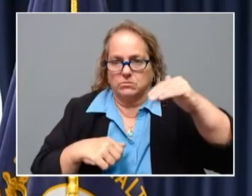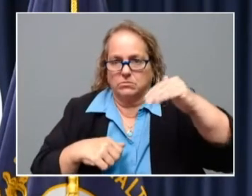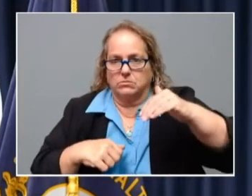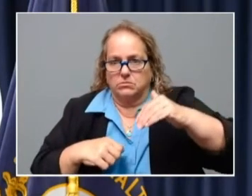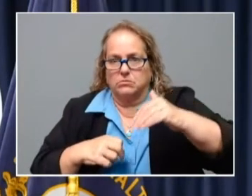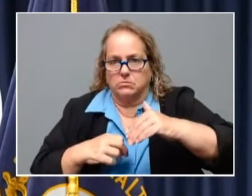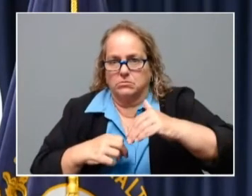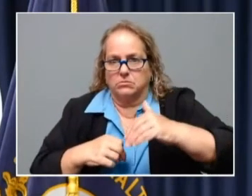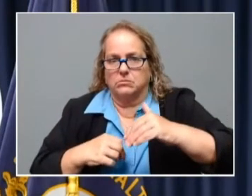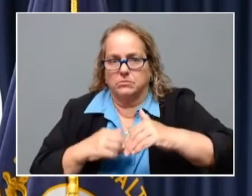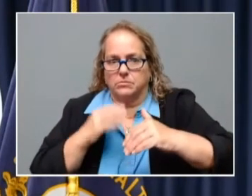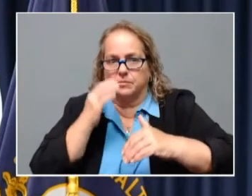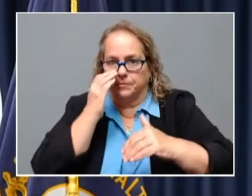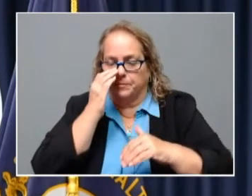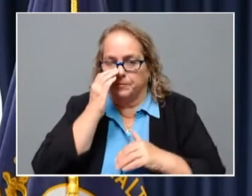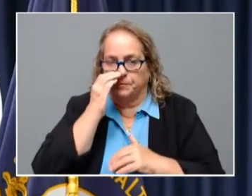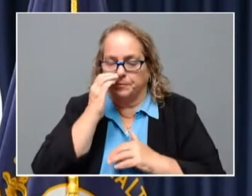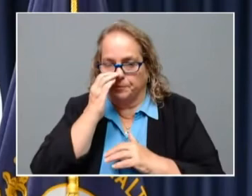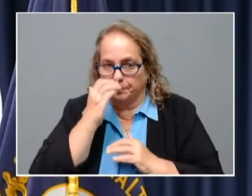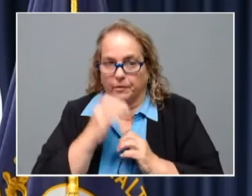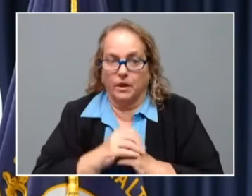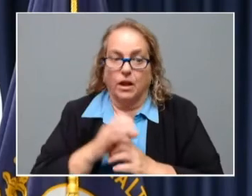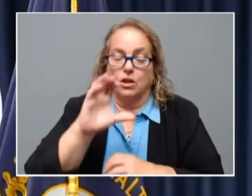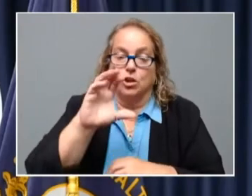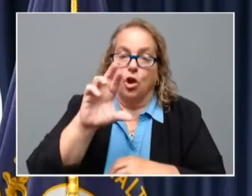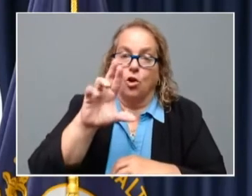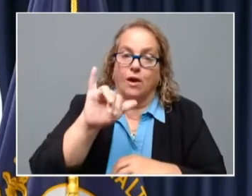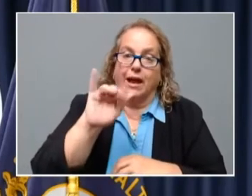That's a silver lining. Corinne Boyer.